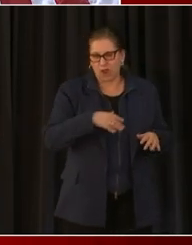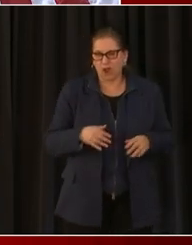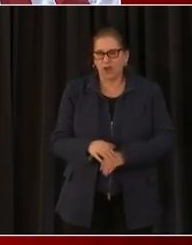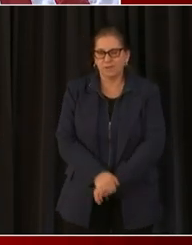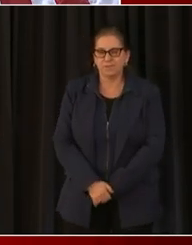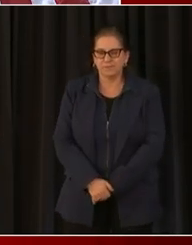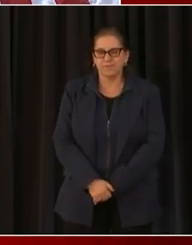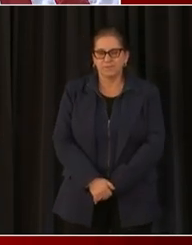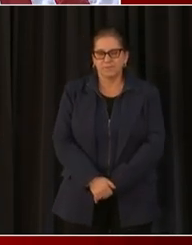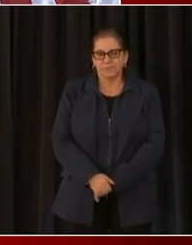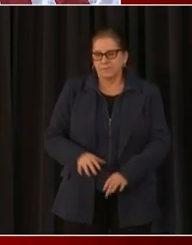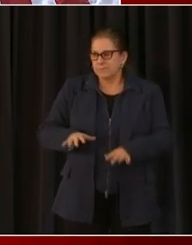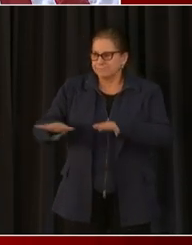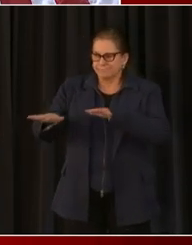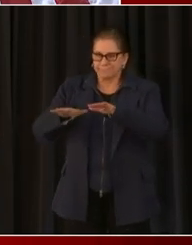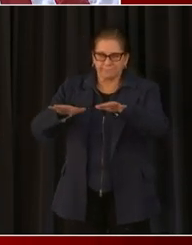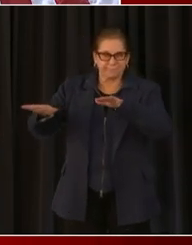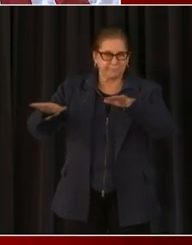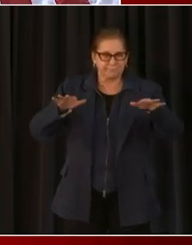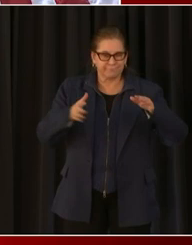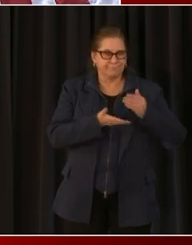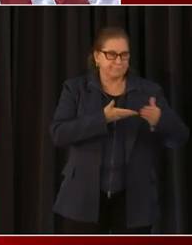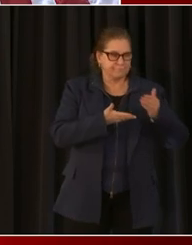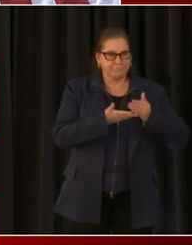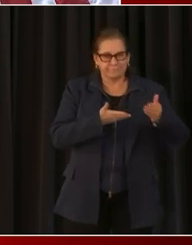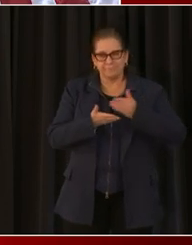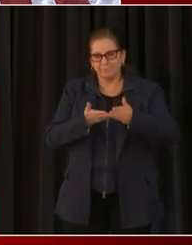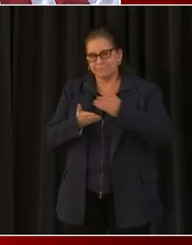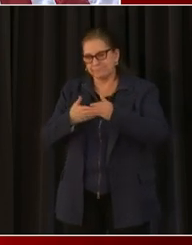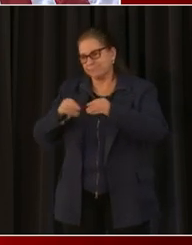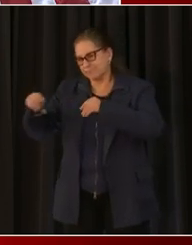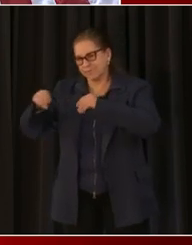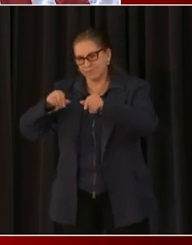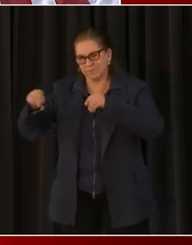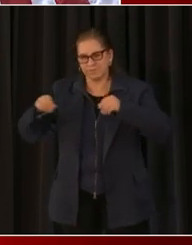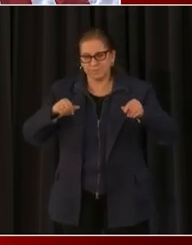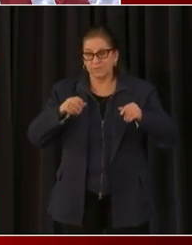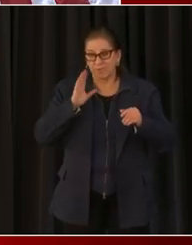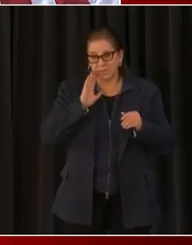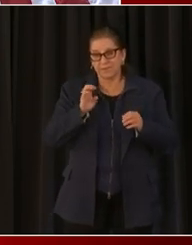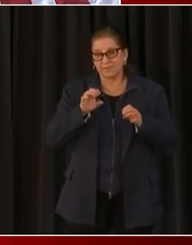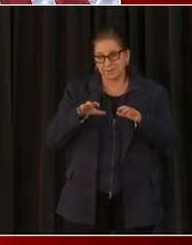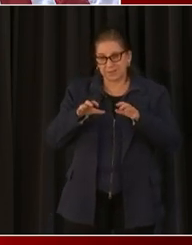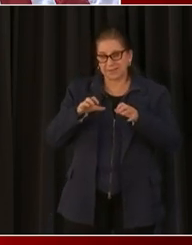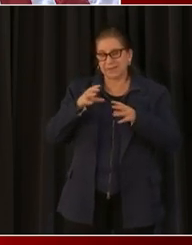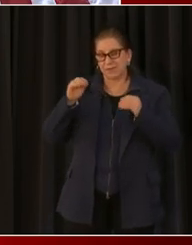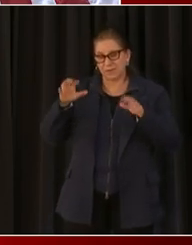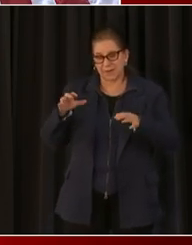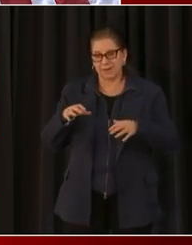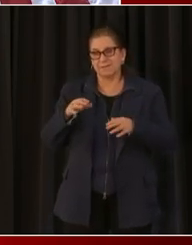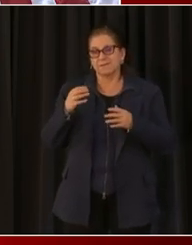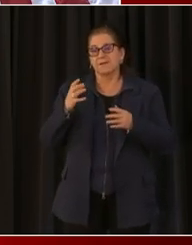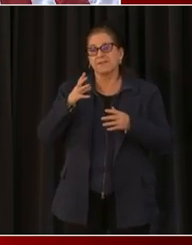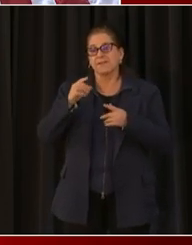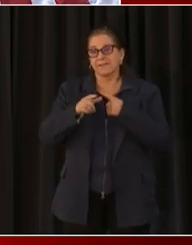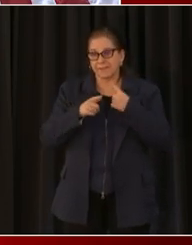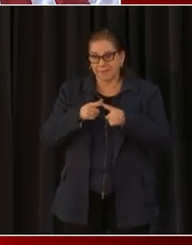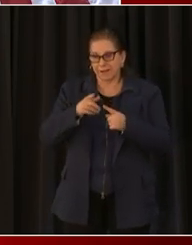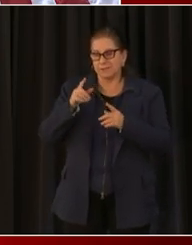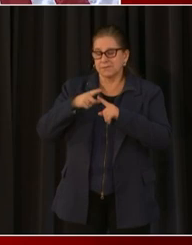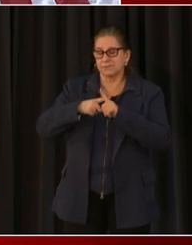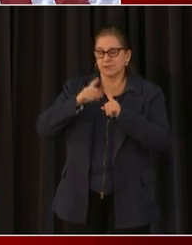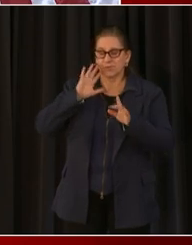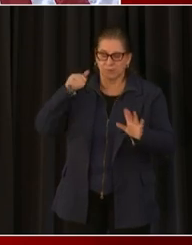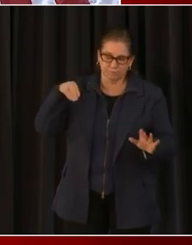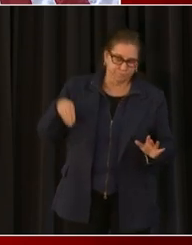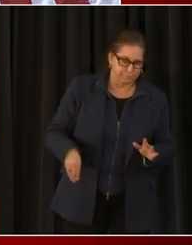kind of depart, but there will still be some freezing rain and potentially refreeze as temperatures will